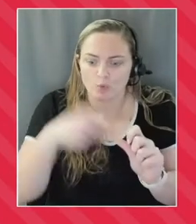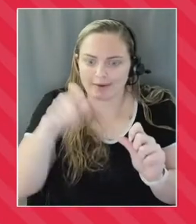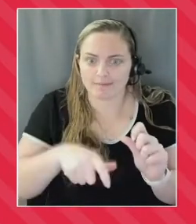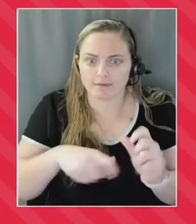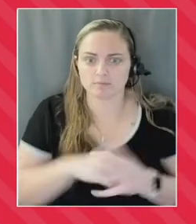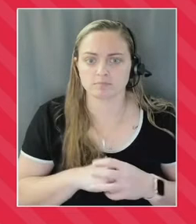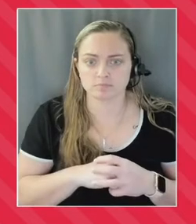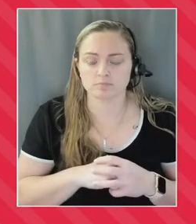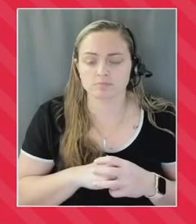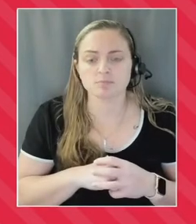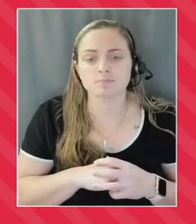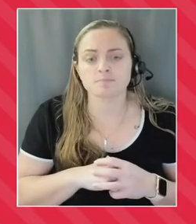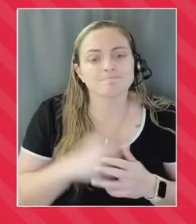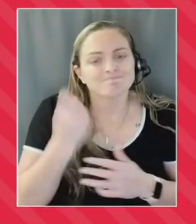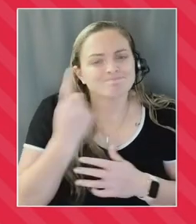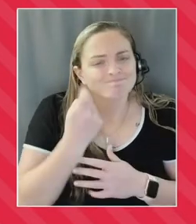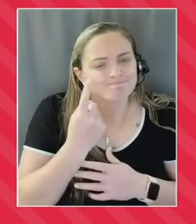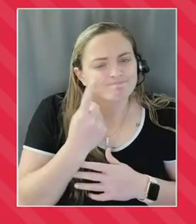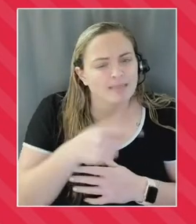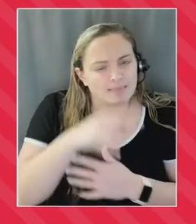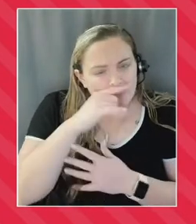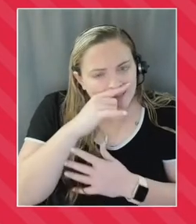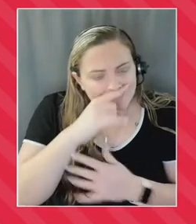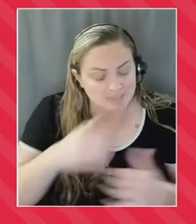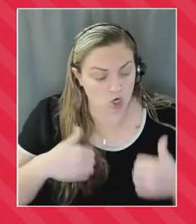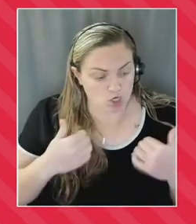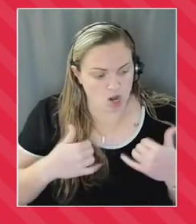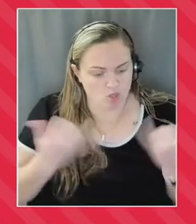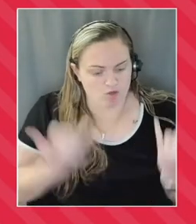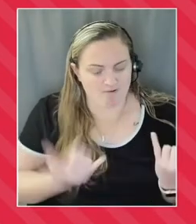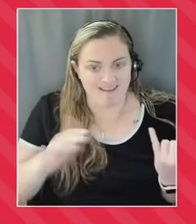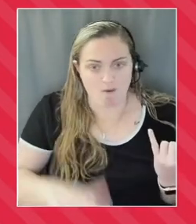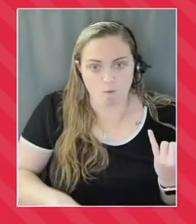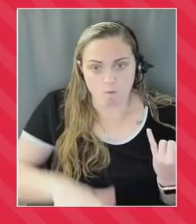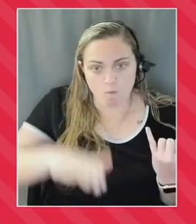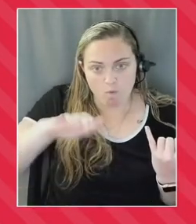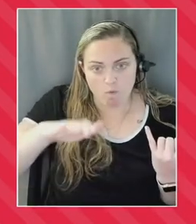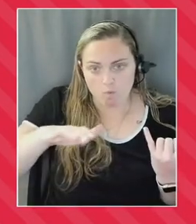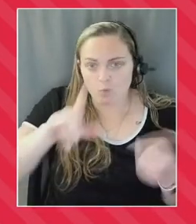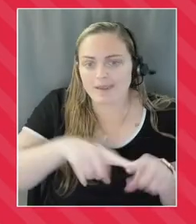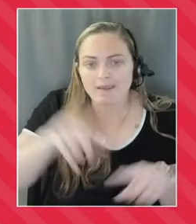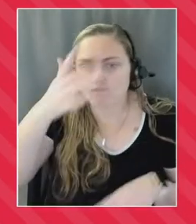forget the younger kids that are now coming up. Yeah. You know, that's why